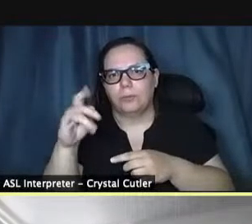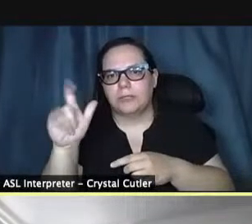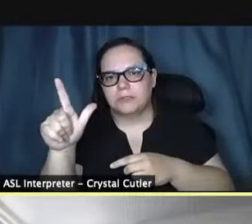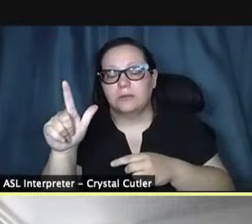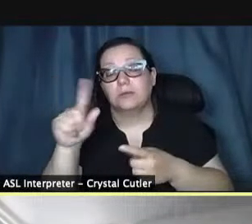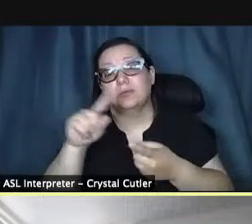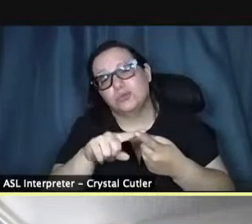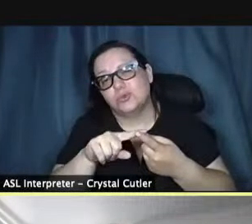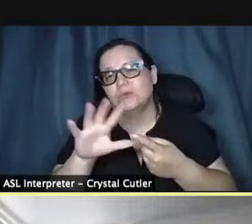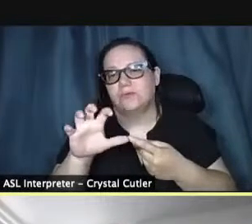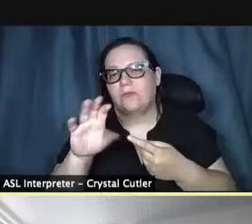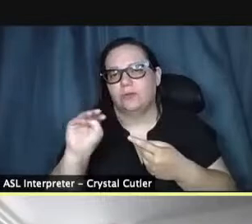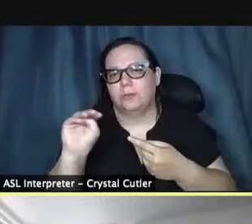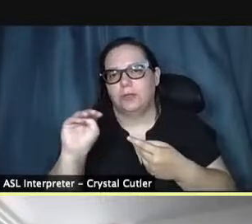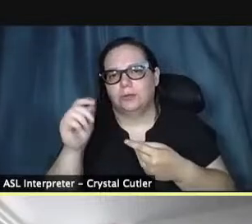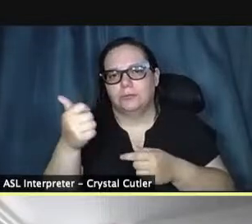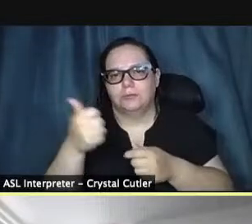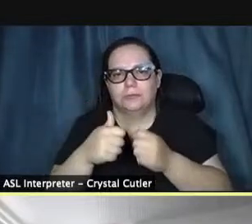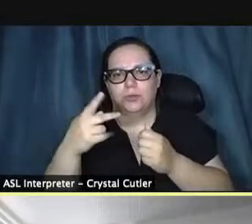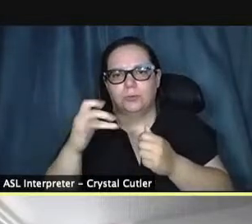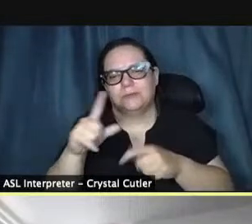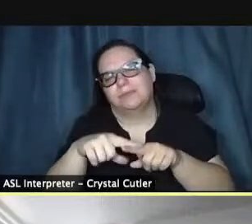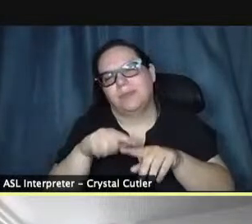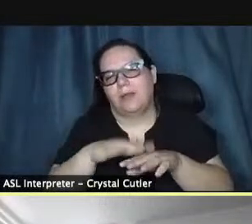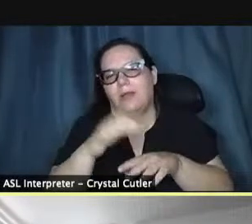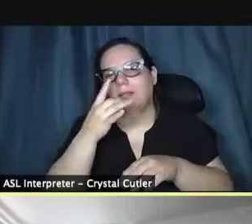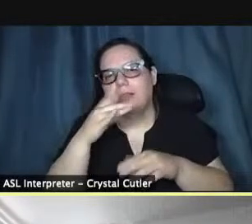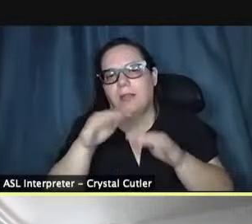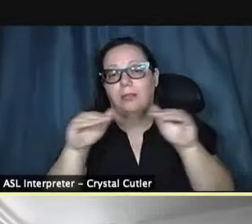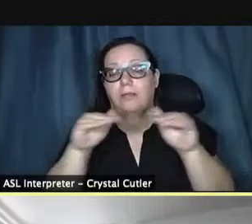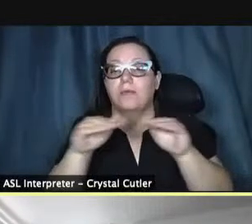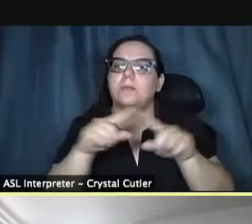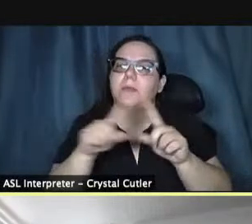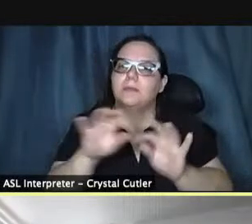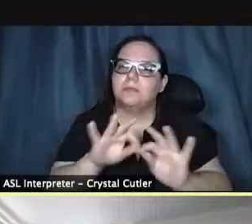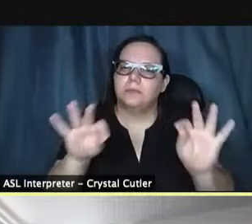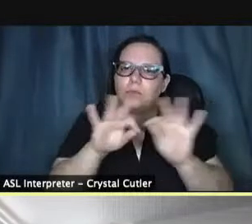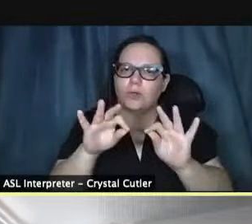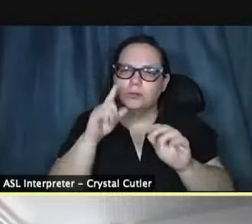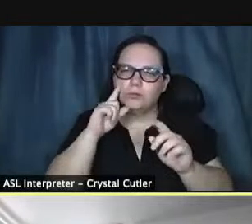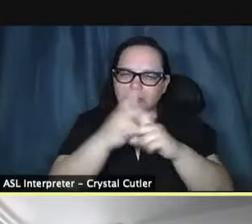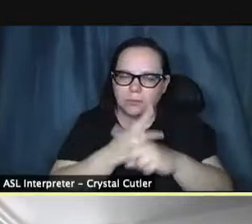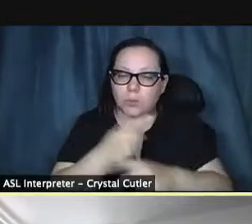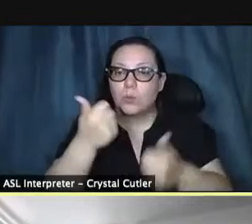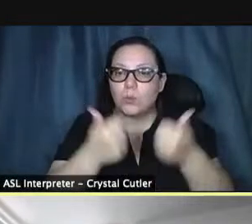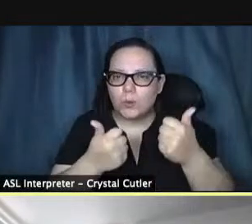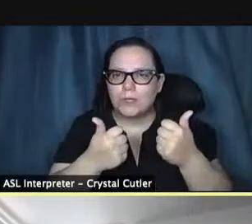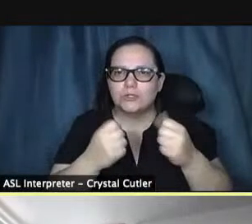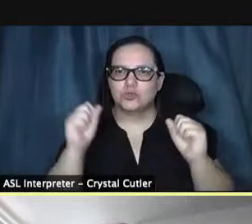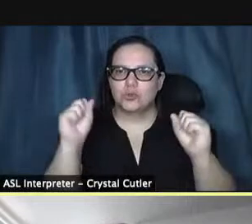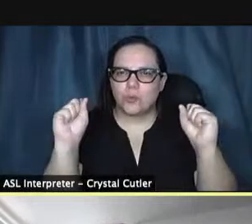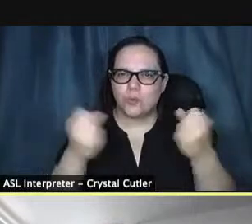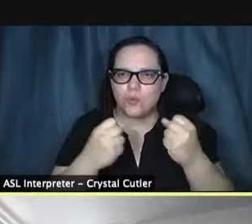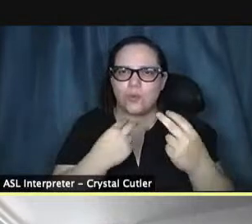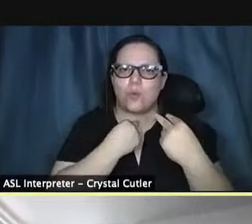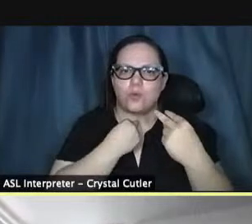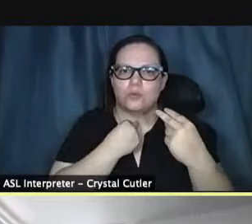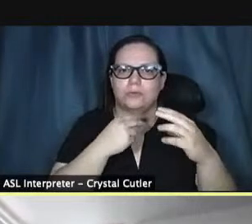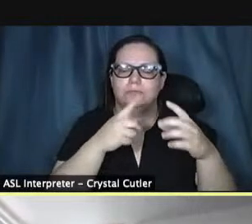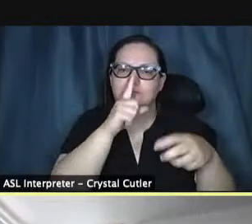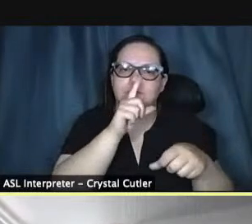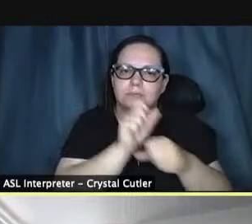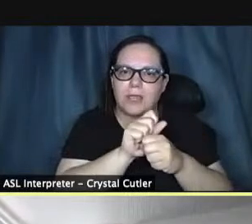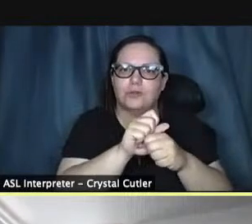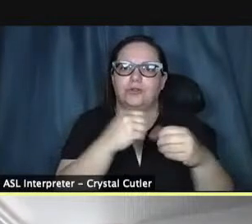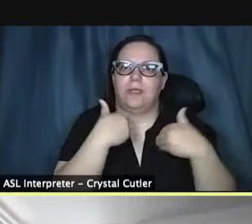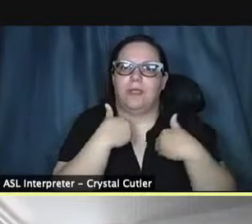light level. This is very important for the question of which of the cold traps actually host liquid water, how much, where